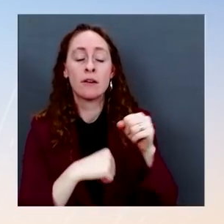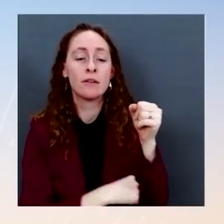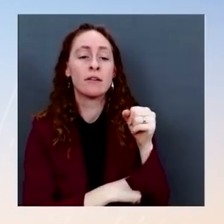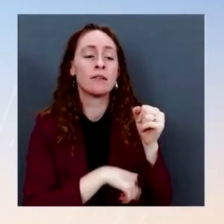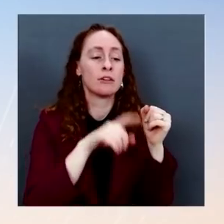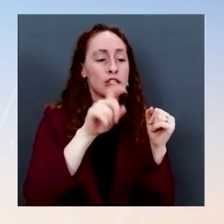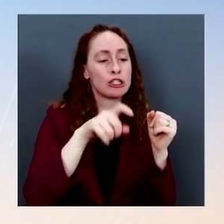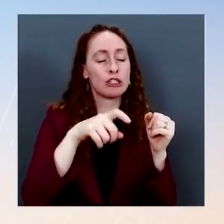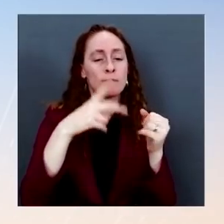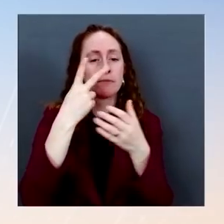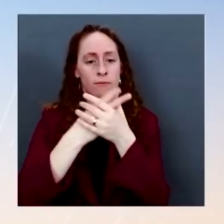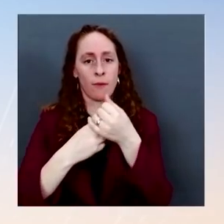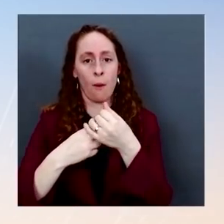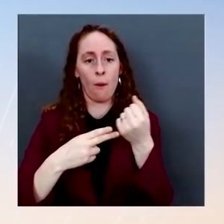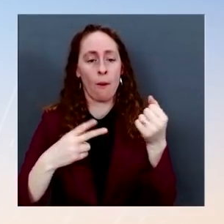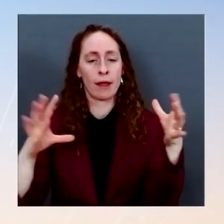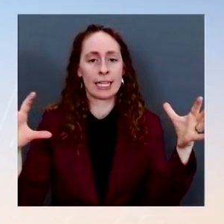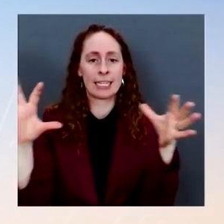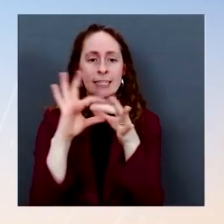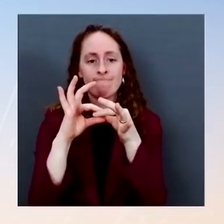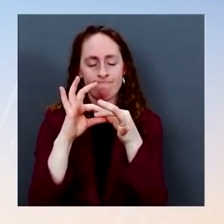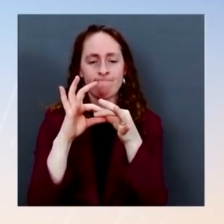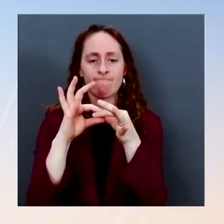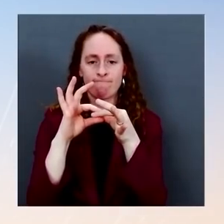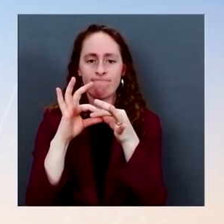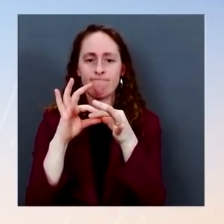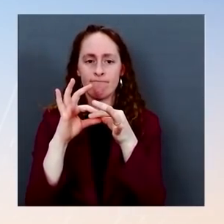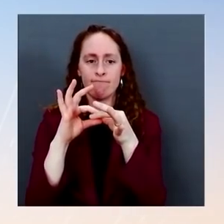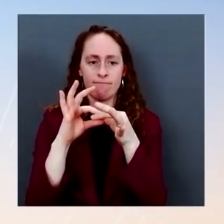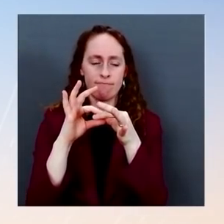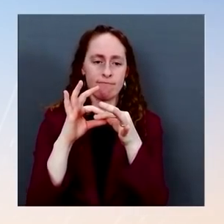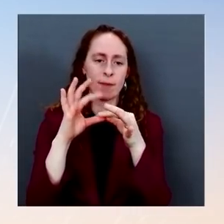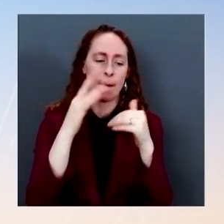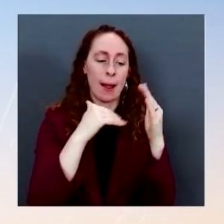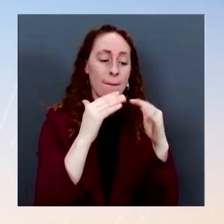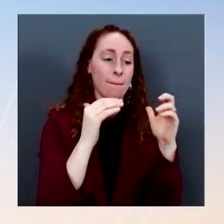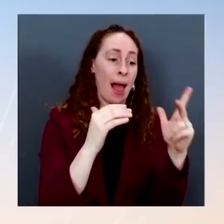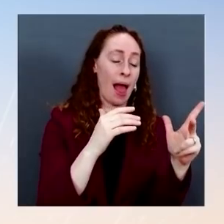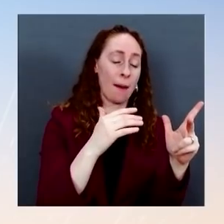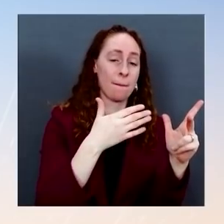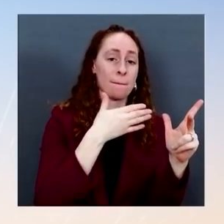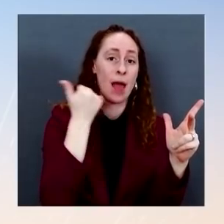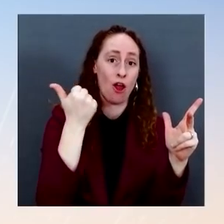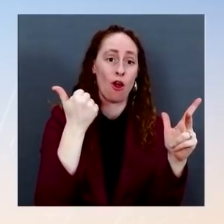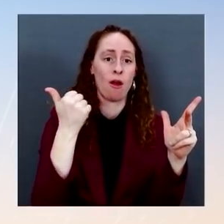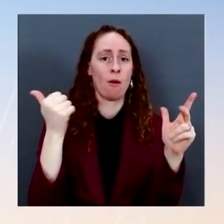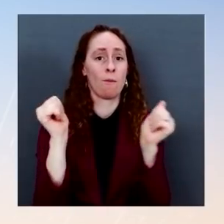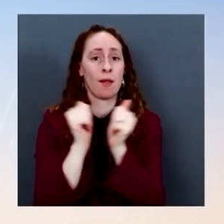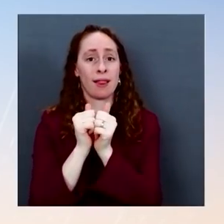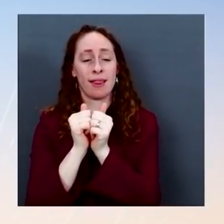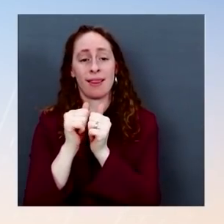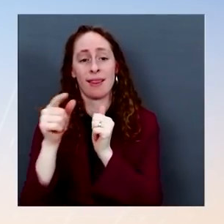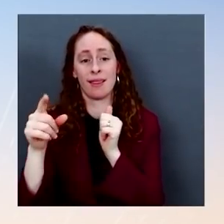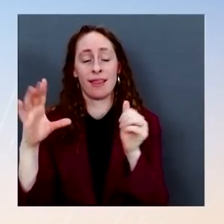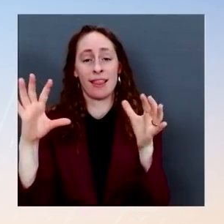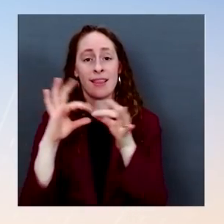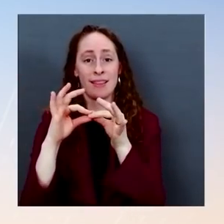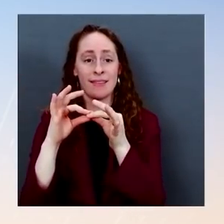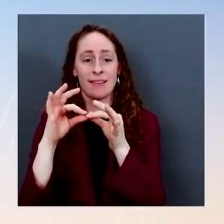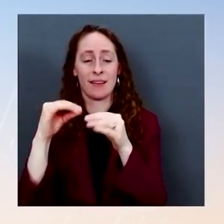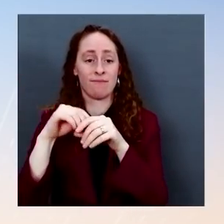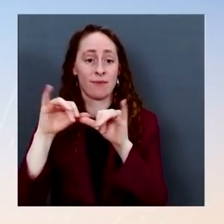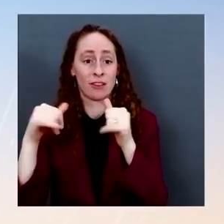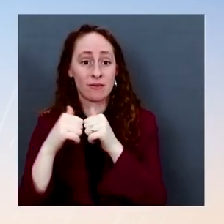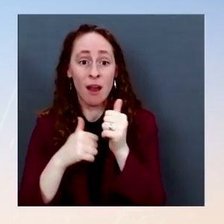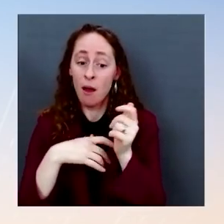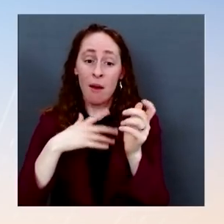now law, to getting Build Back Better done. But if the question is whether we should have delayed and not moved forward with replacing lead